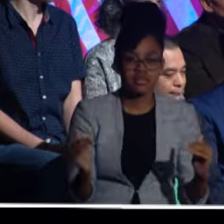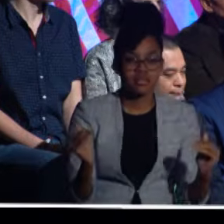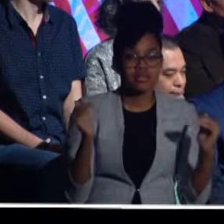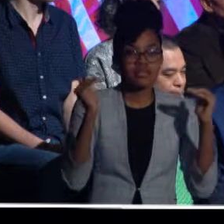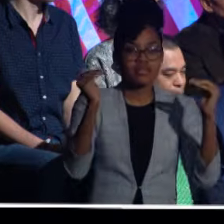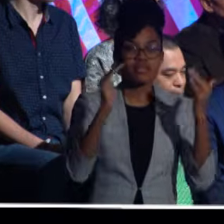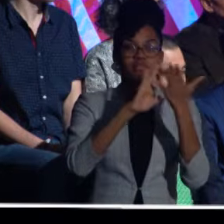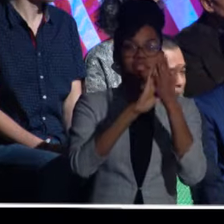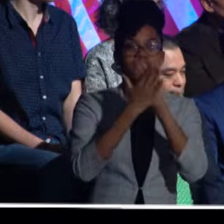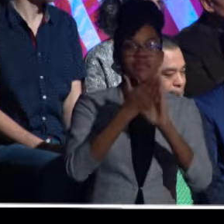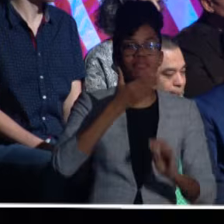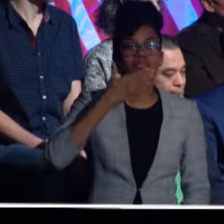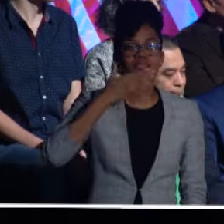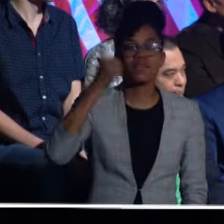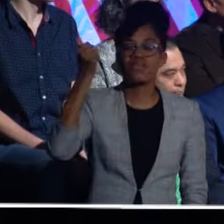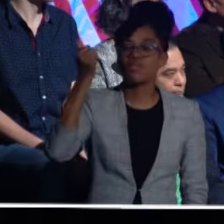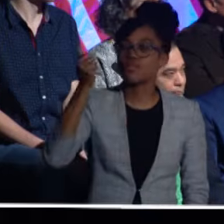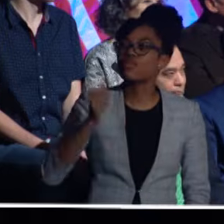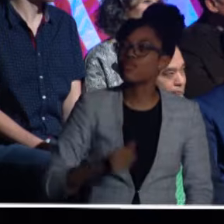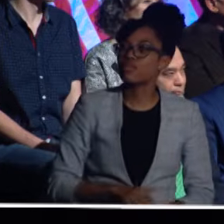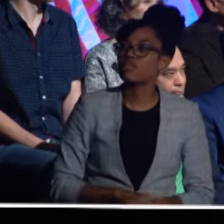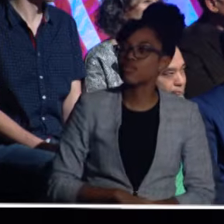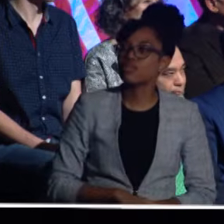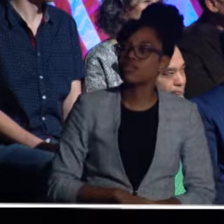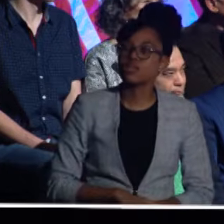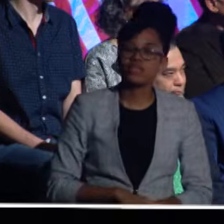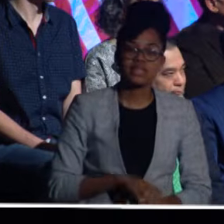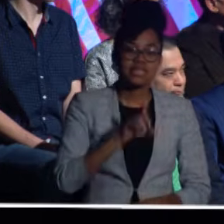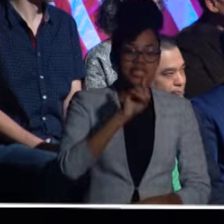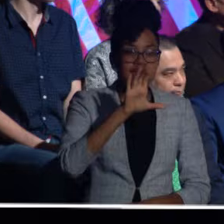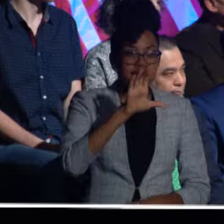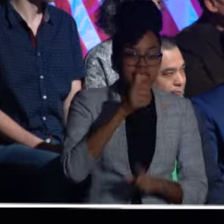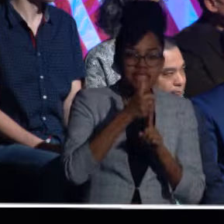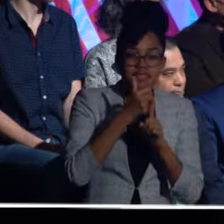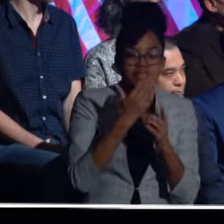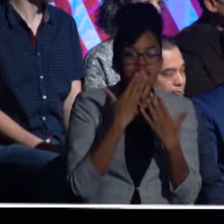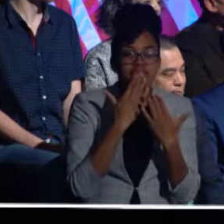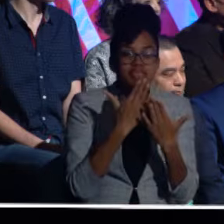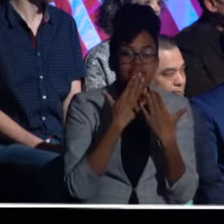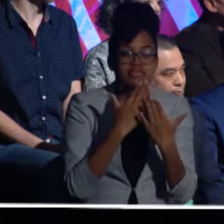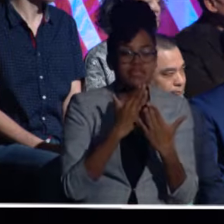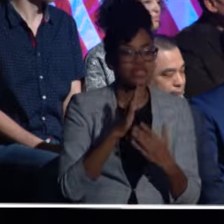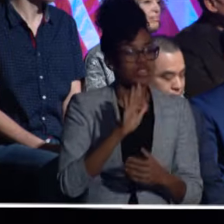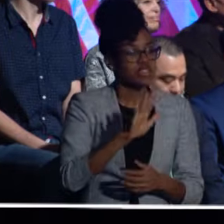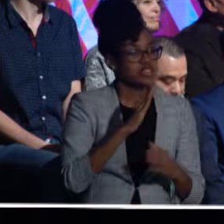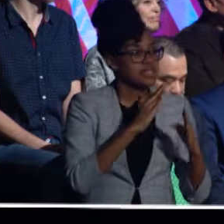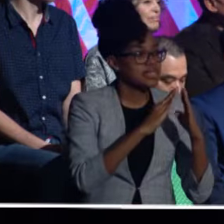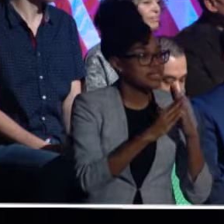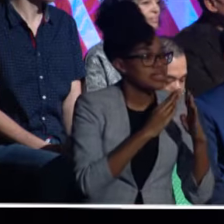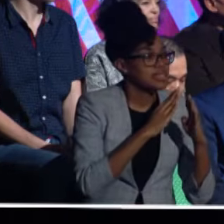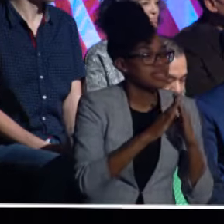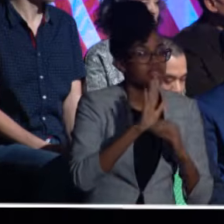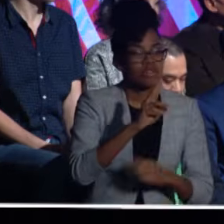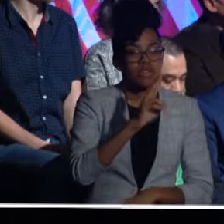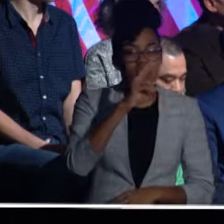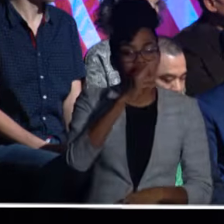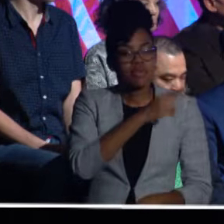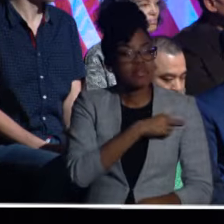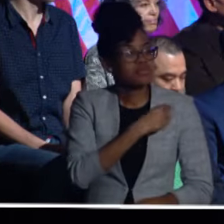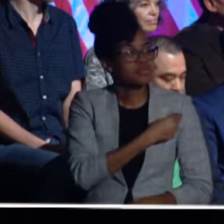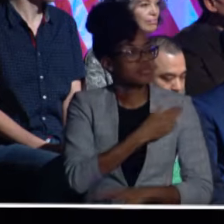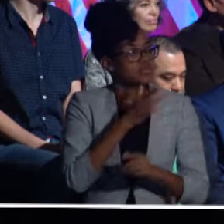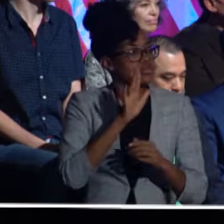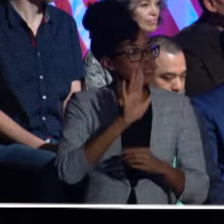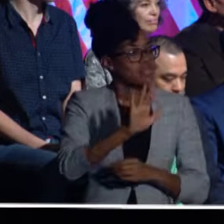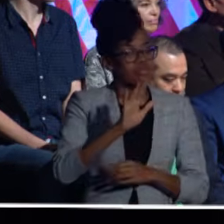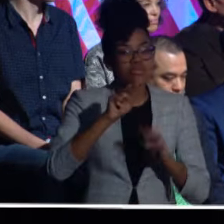are better. We give thanks for this city, for its people, for every school and hospital, every community center and museum, every